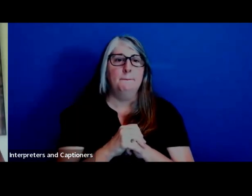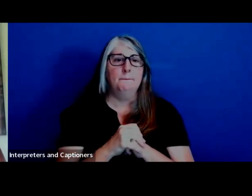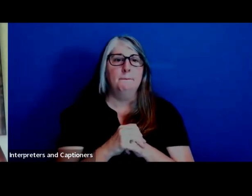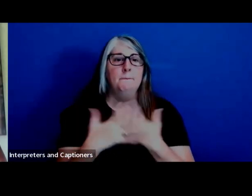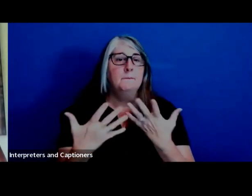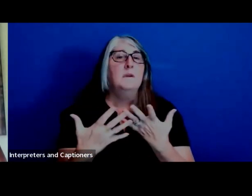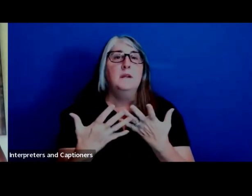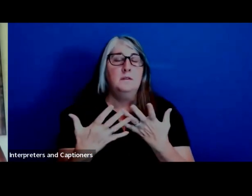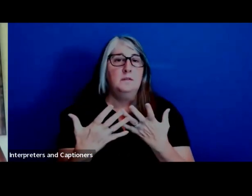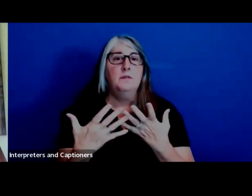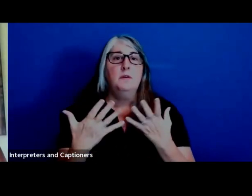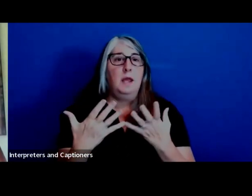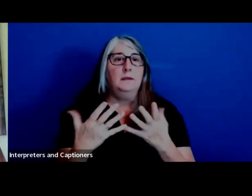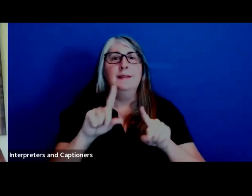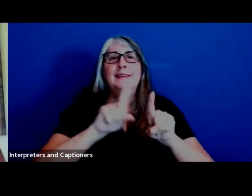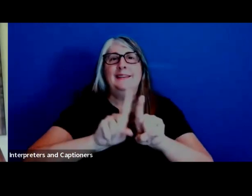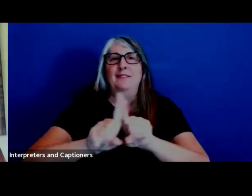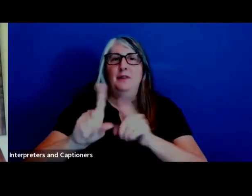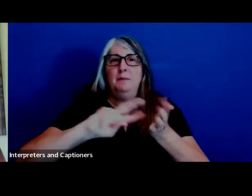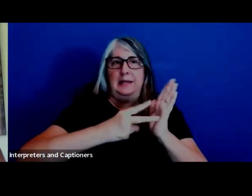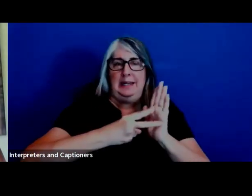It's very nuanced.